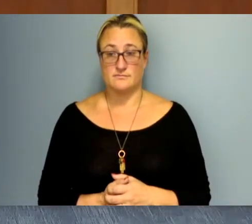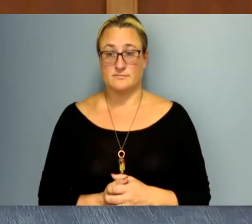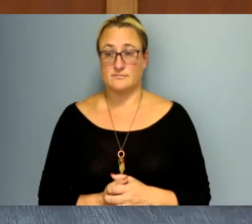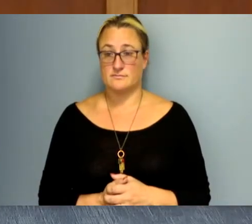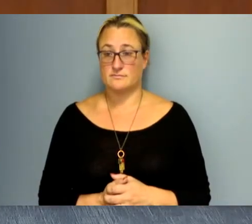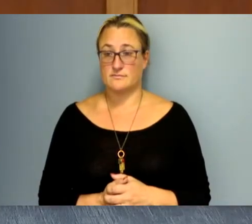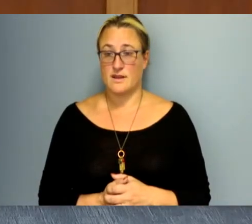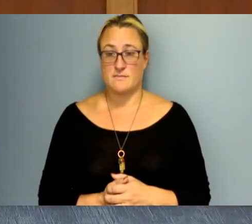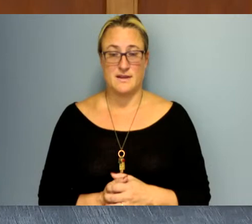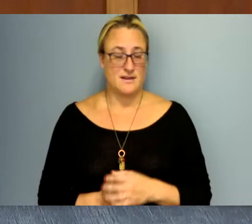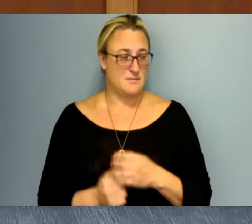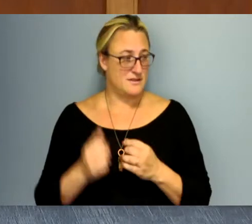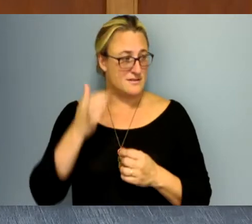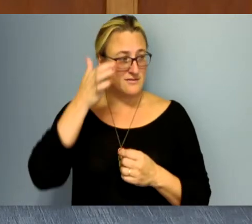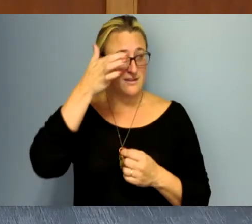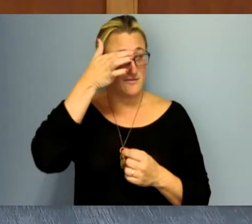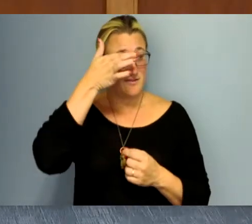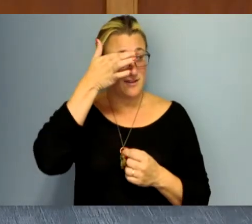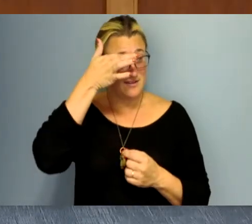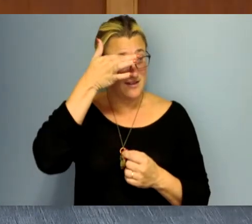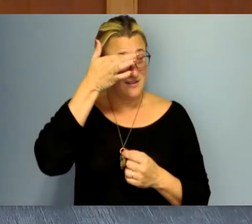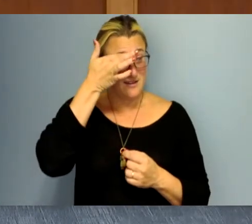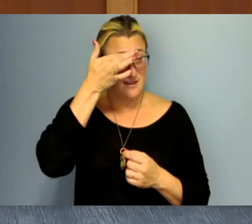Tim Daly?